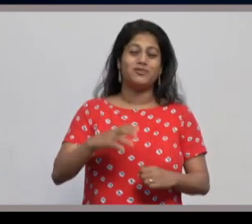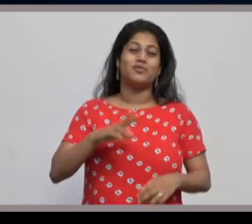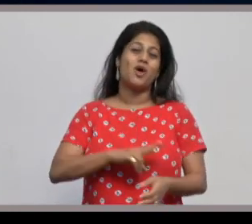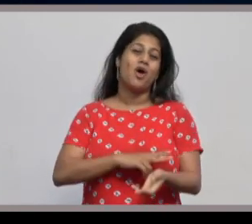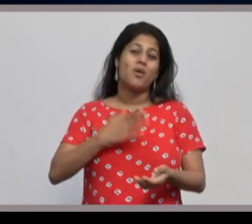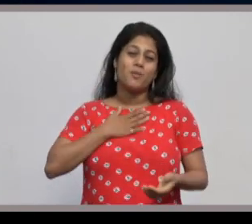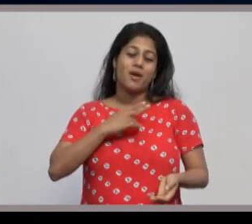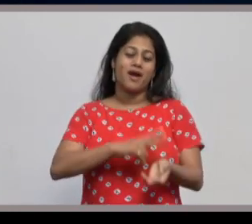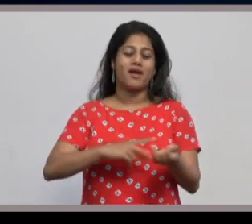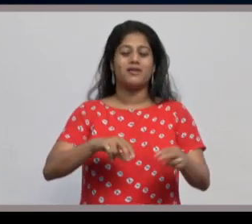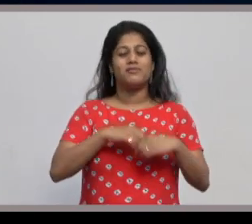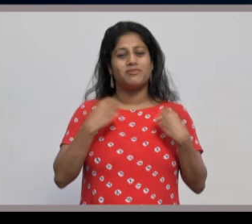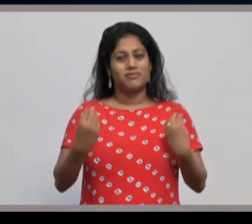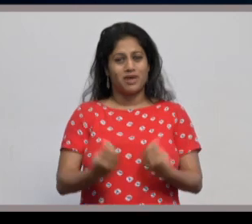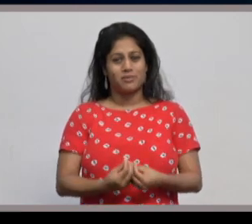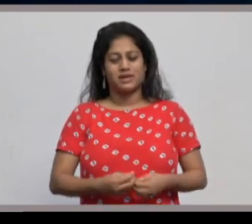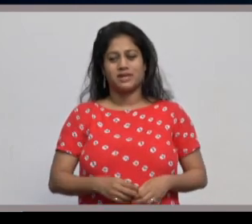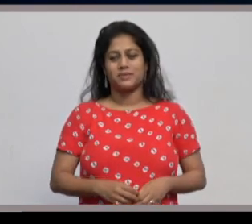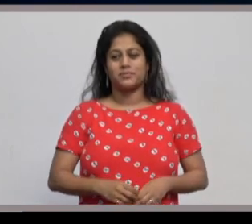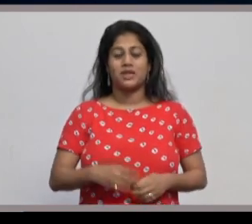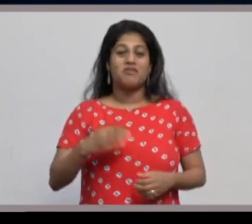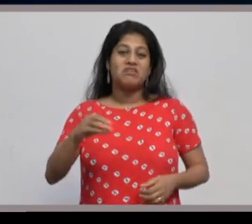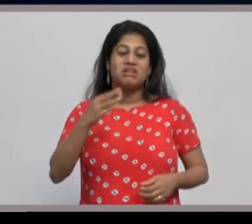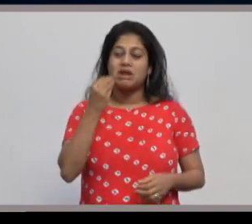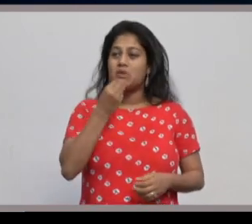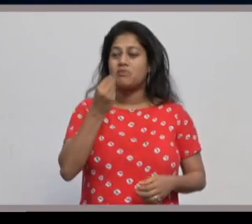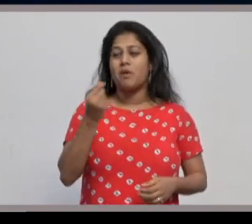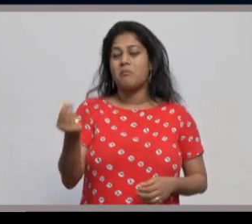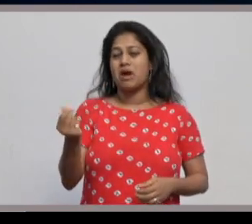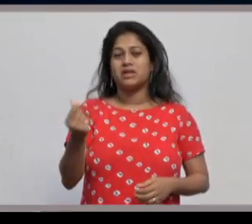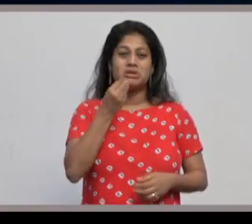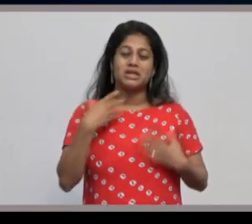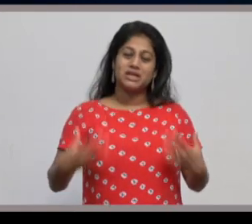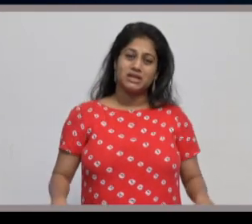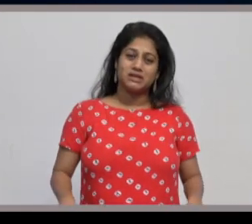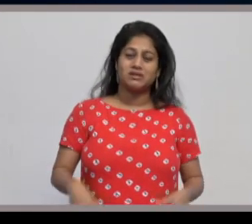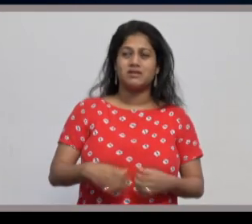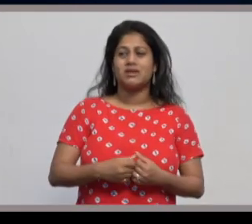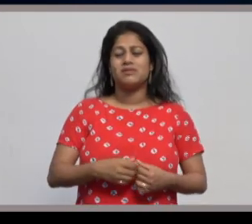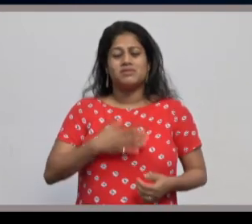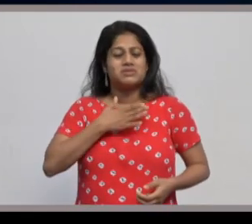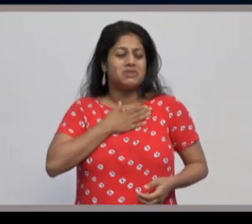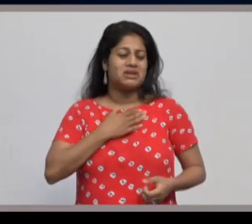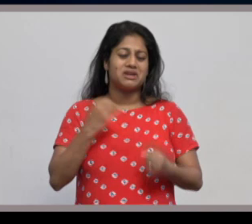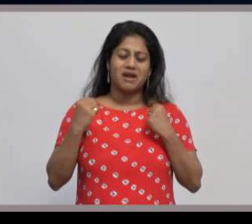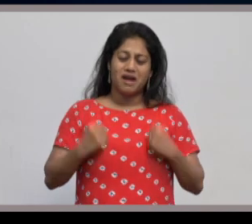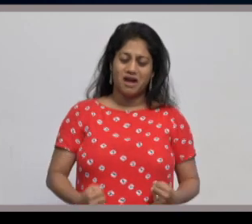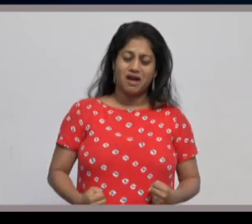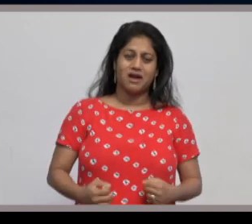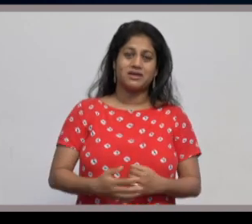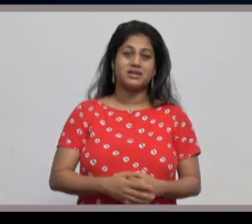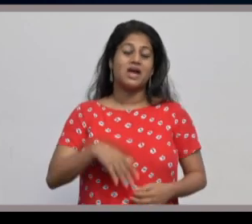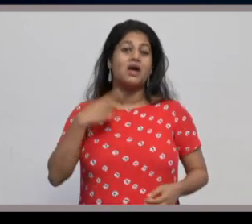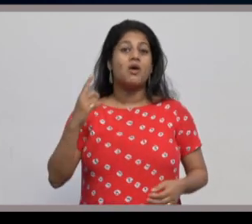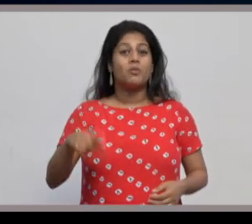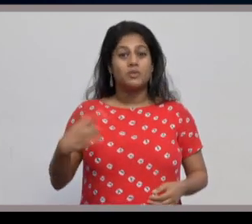pay the fees for the three of us. God helped me through an order with an advance payment to pay the school fees.